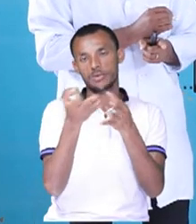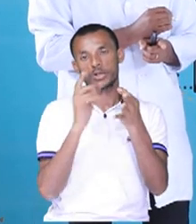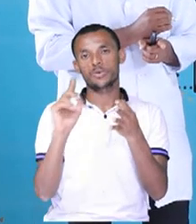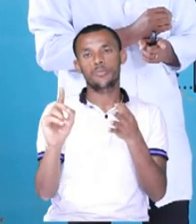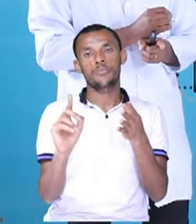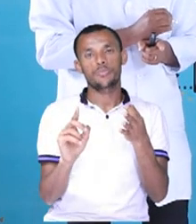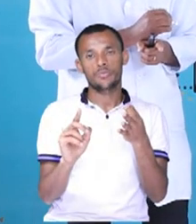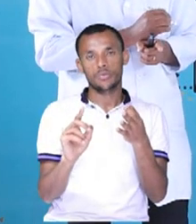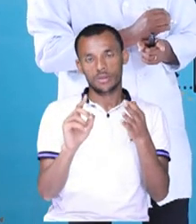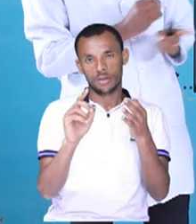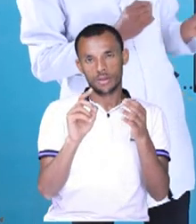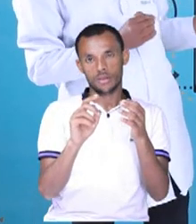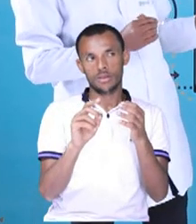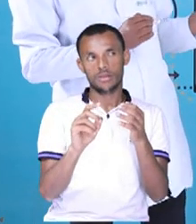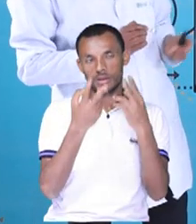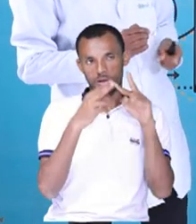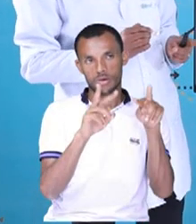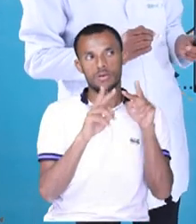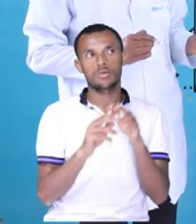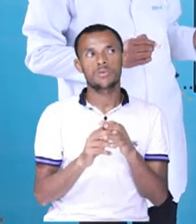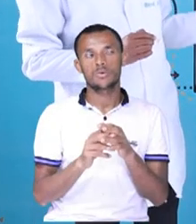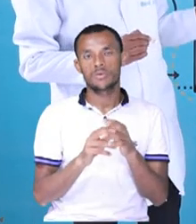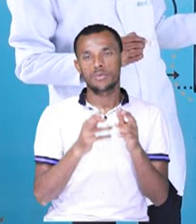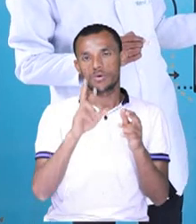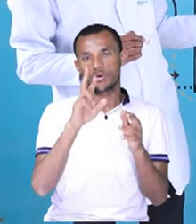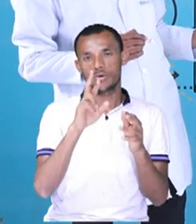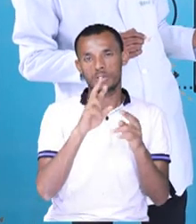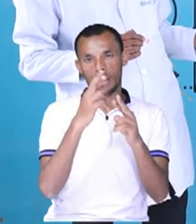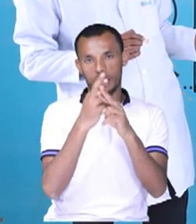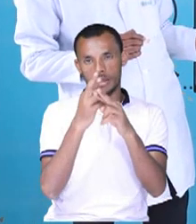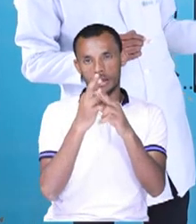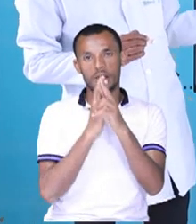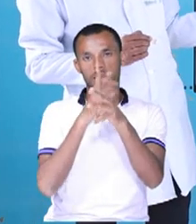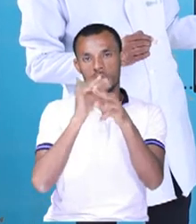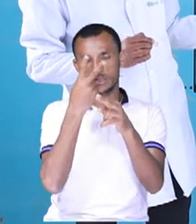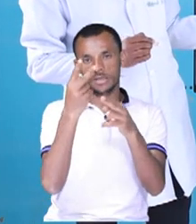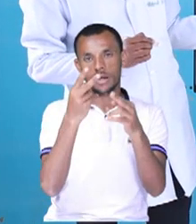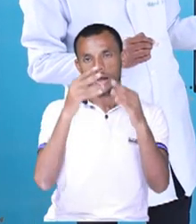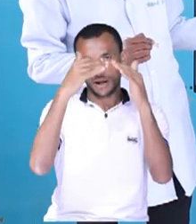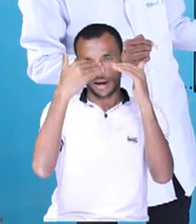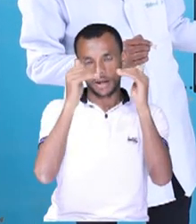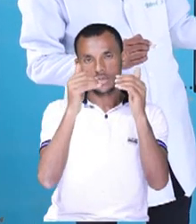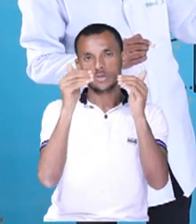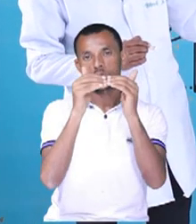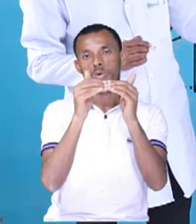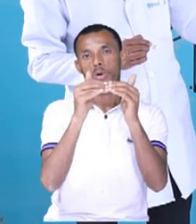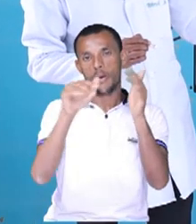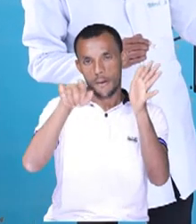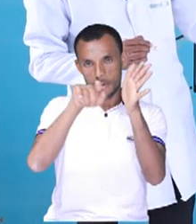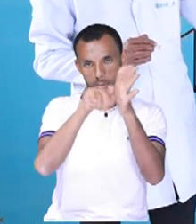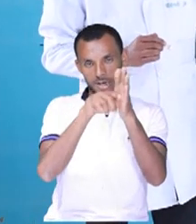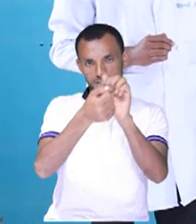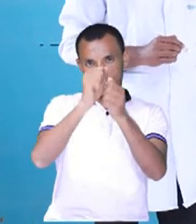for product. Look for reactants. Rate is equals to minus change